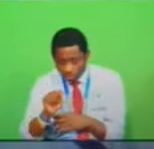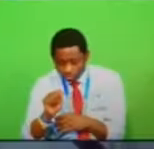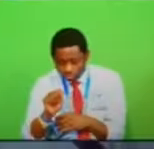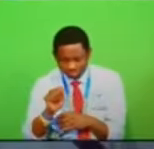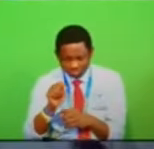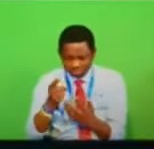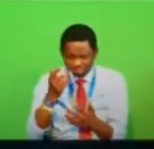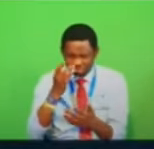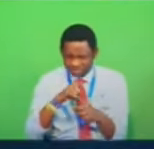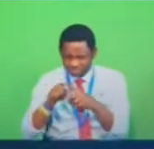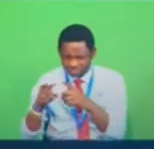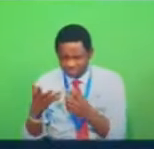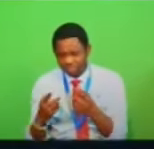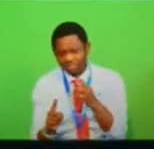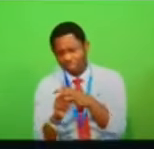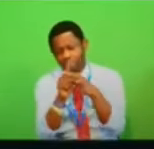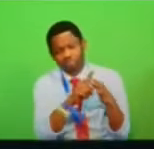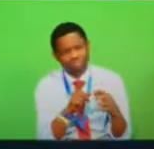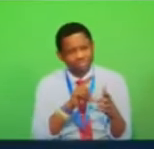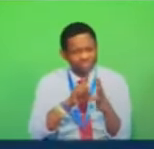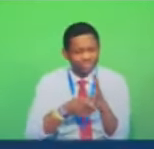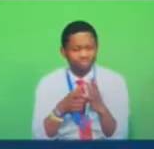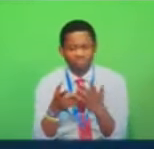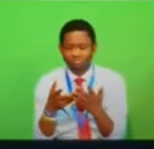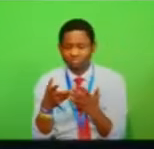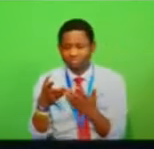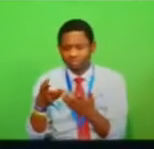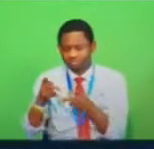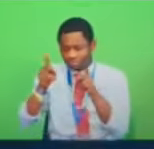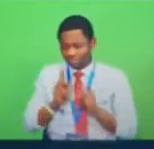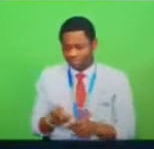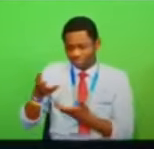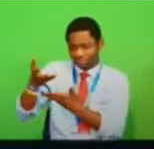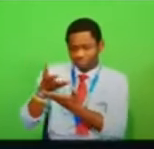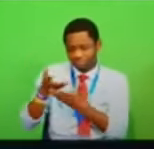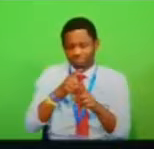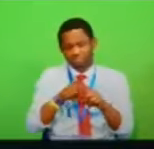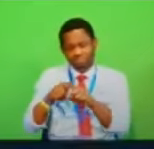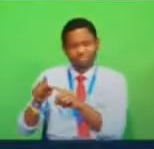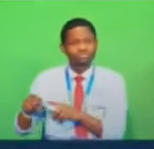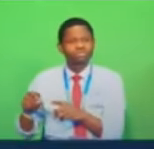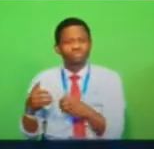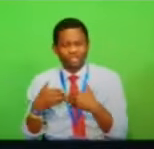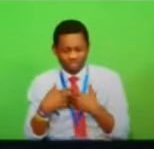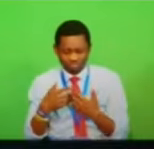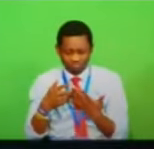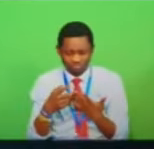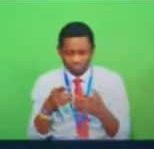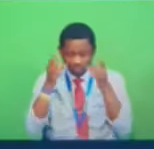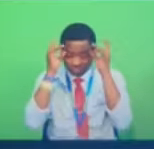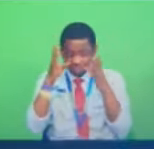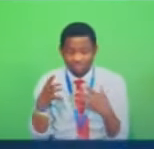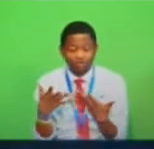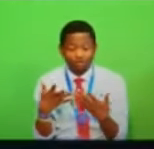And the dehumanization of interpersonal interactions must be carefully addressed. Moreover, there is a risk of AI